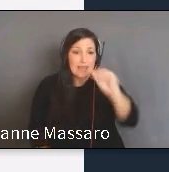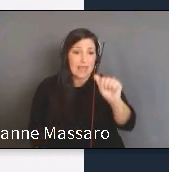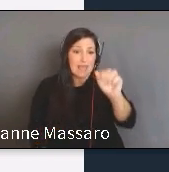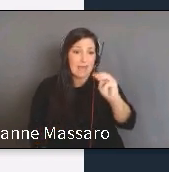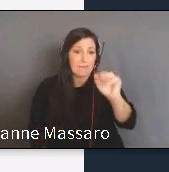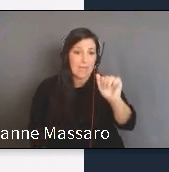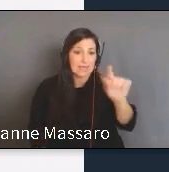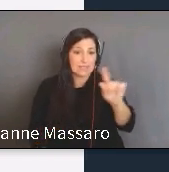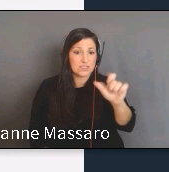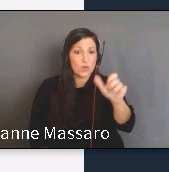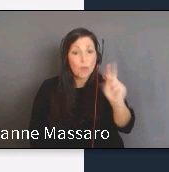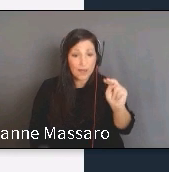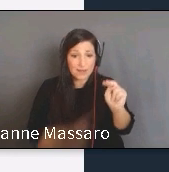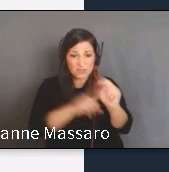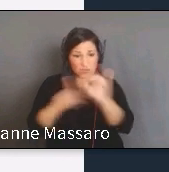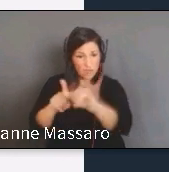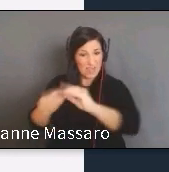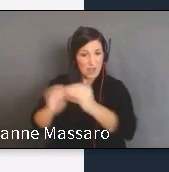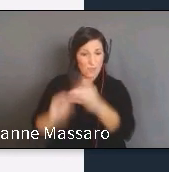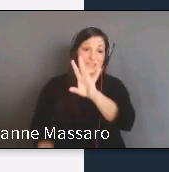AMAZON, to the phone number